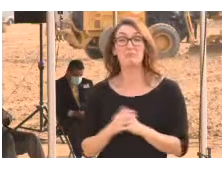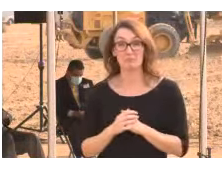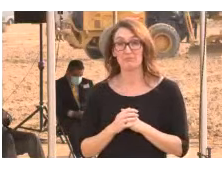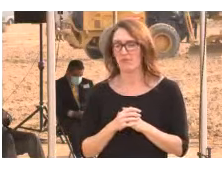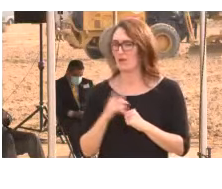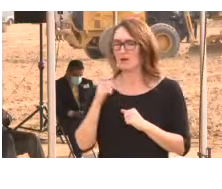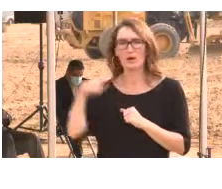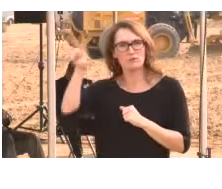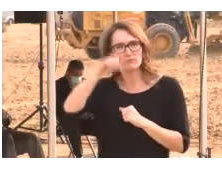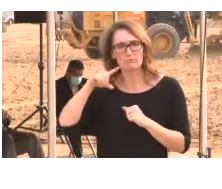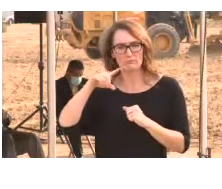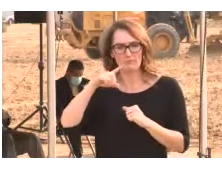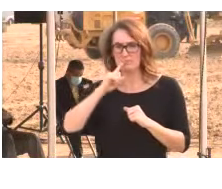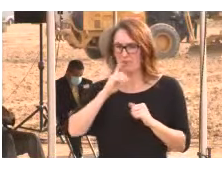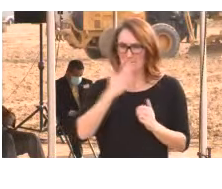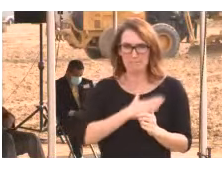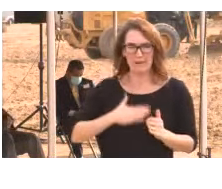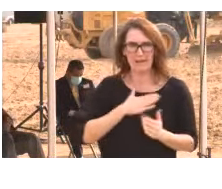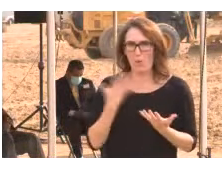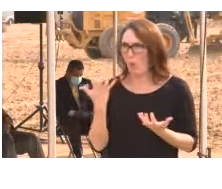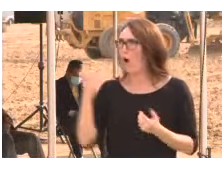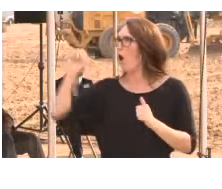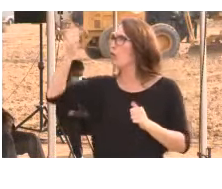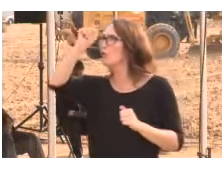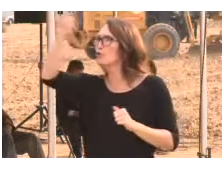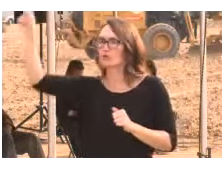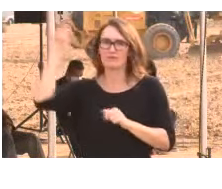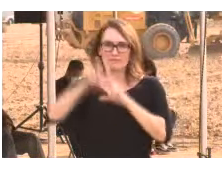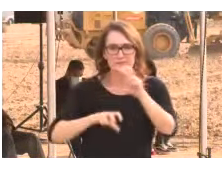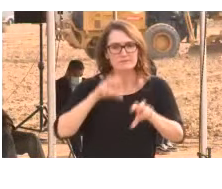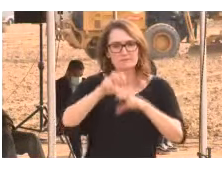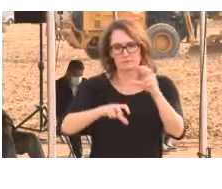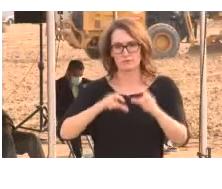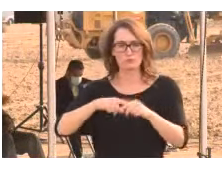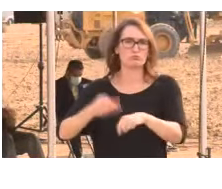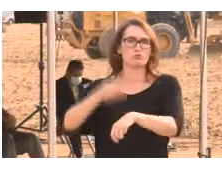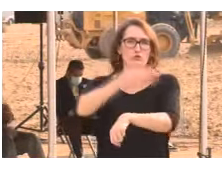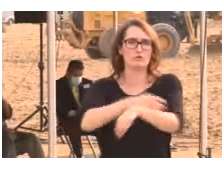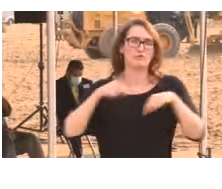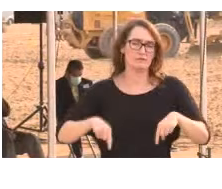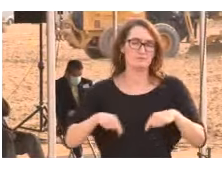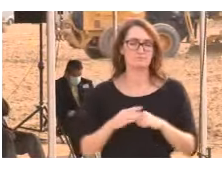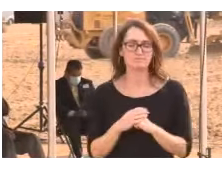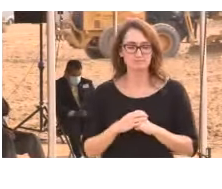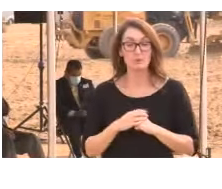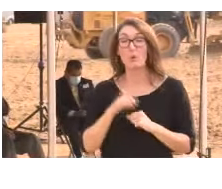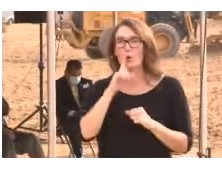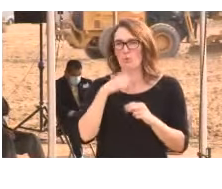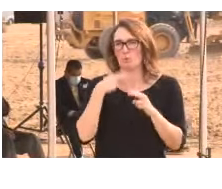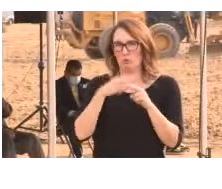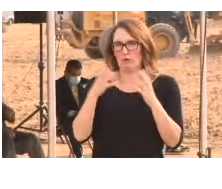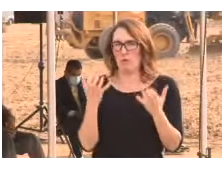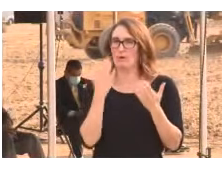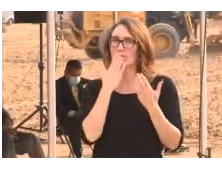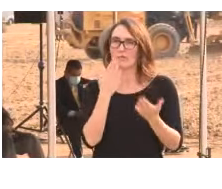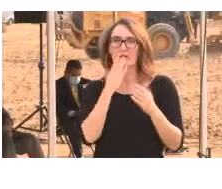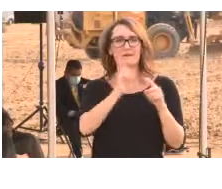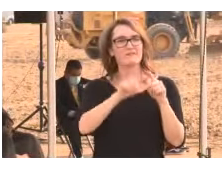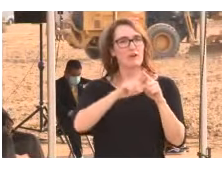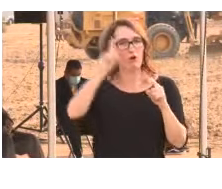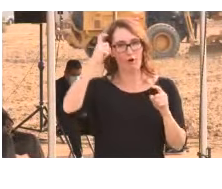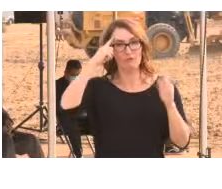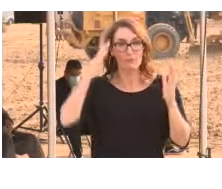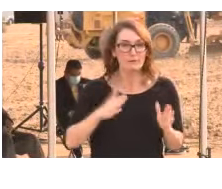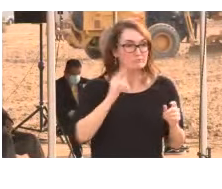justified advancements and investments in this campus and in this community. So for a brief moment, I'd like to thank our many governmental